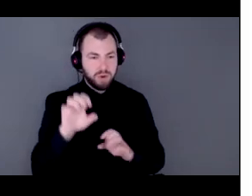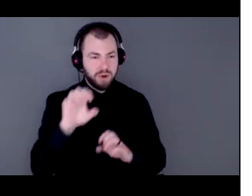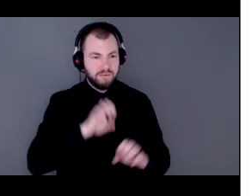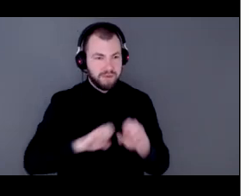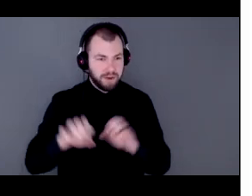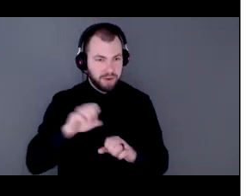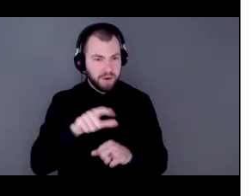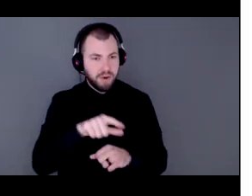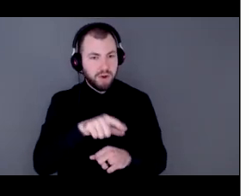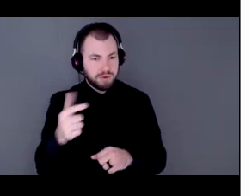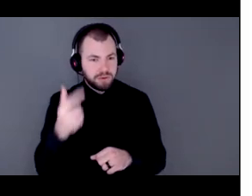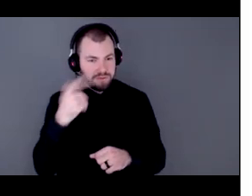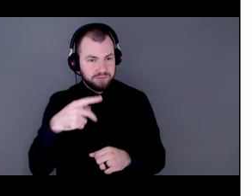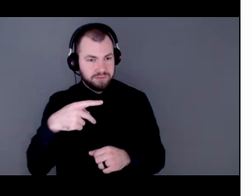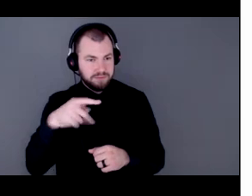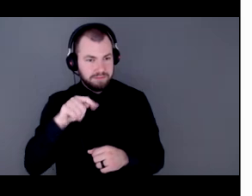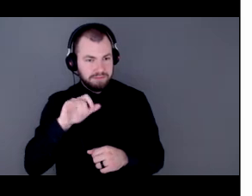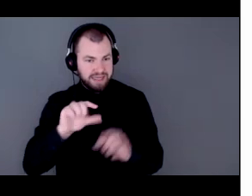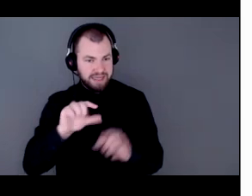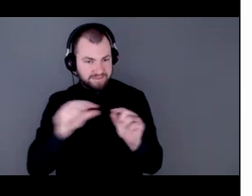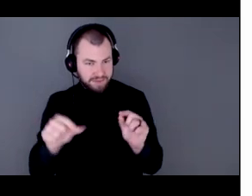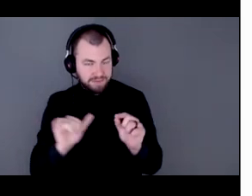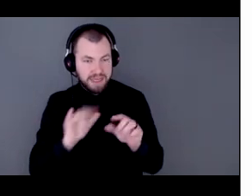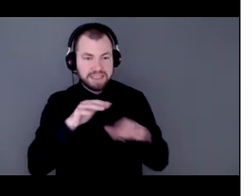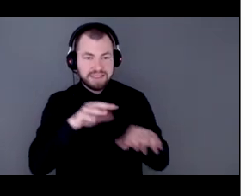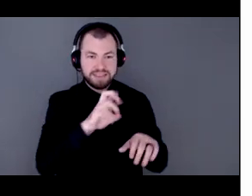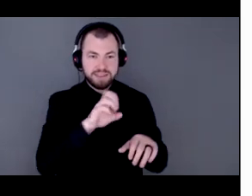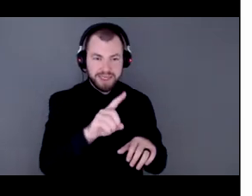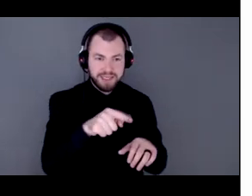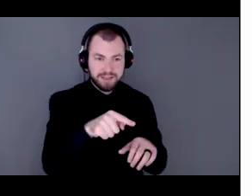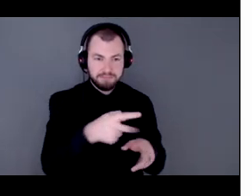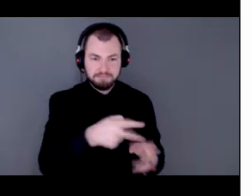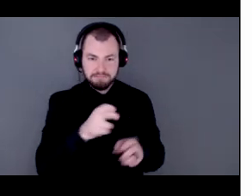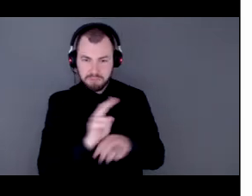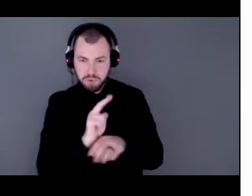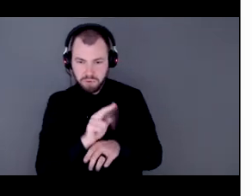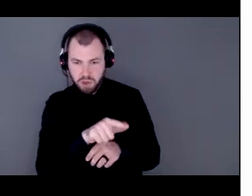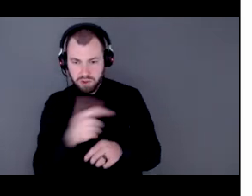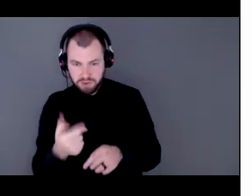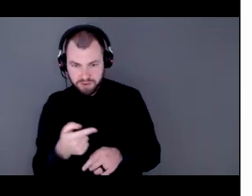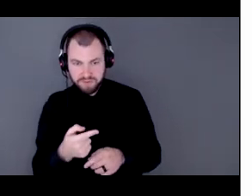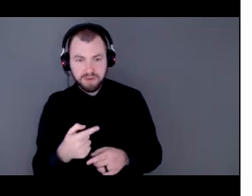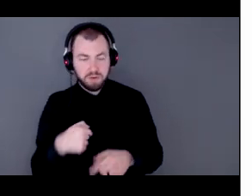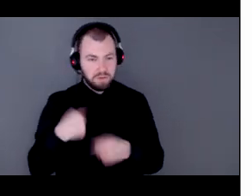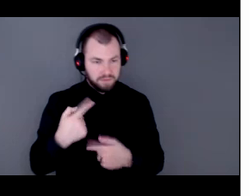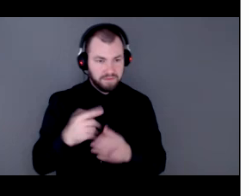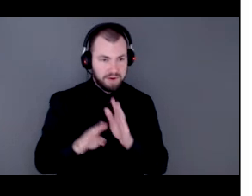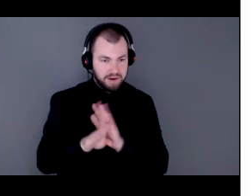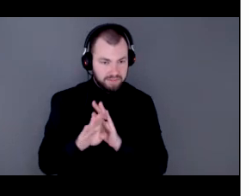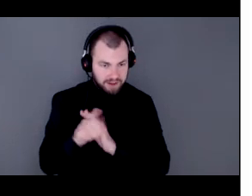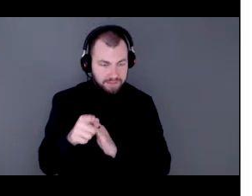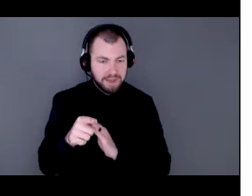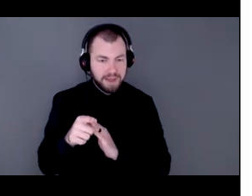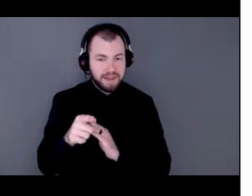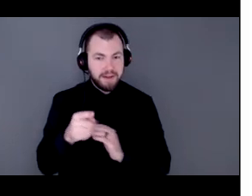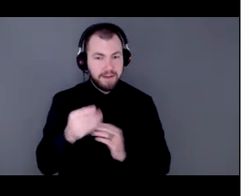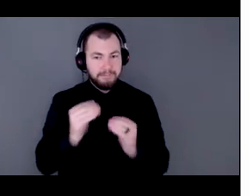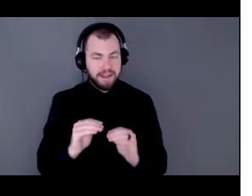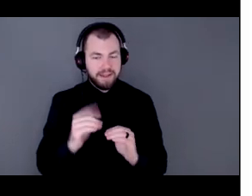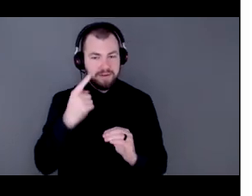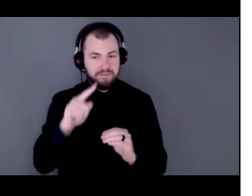films, like using seaweed as an alternative for plastic films. So we have been developing a novel vacuum coating method to actually apply